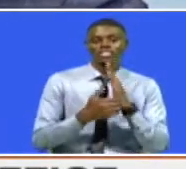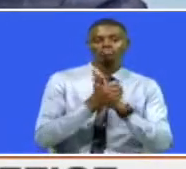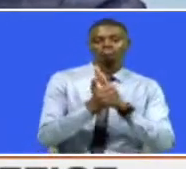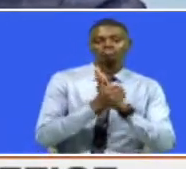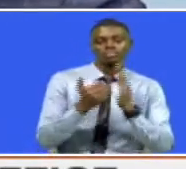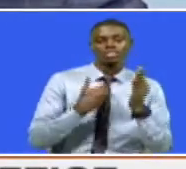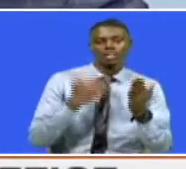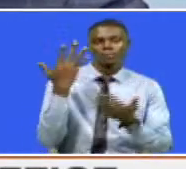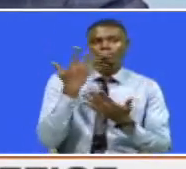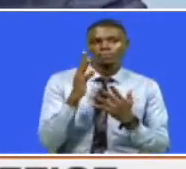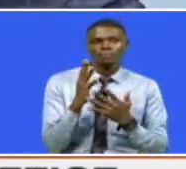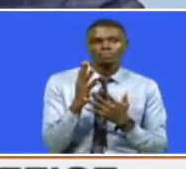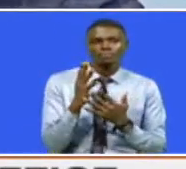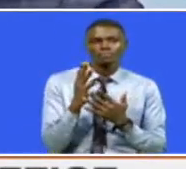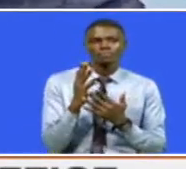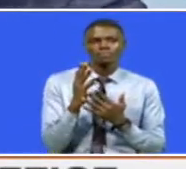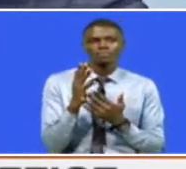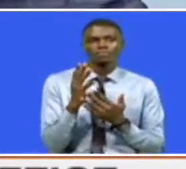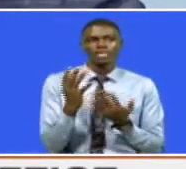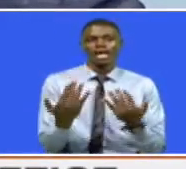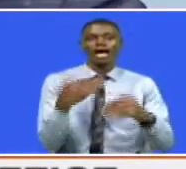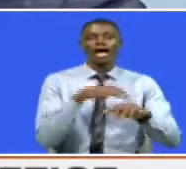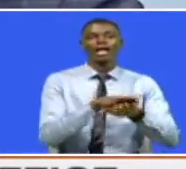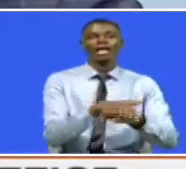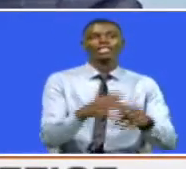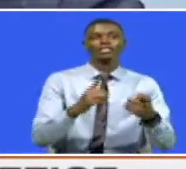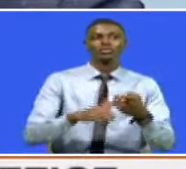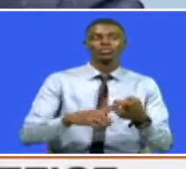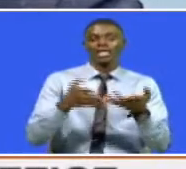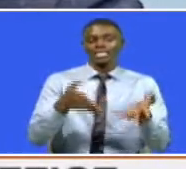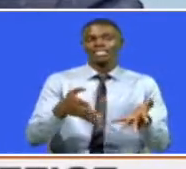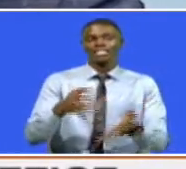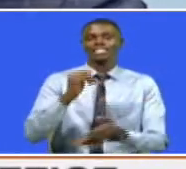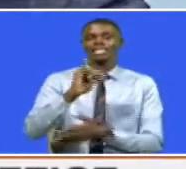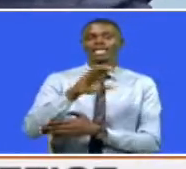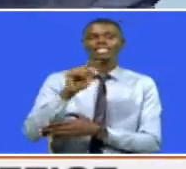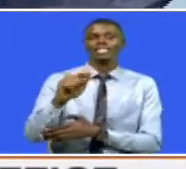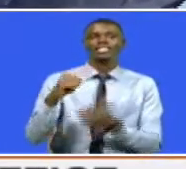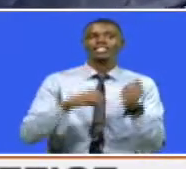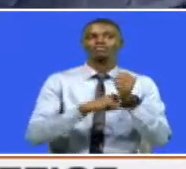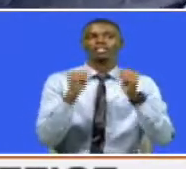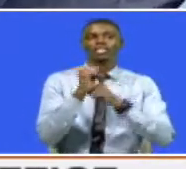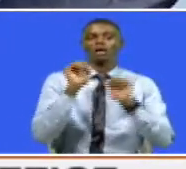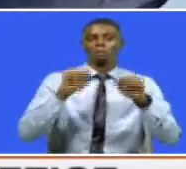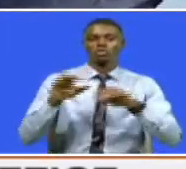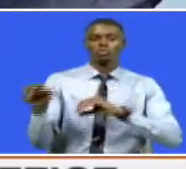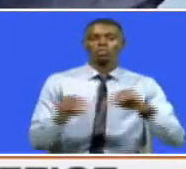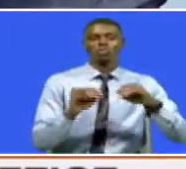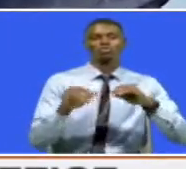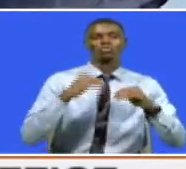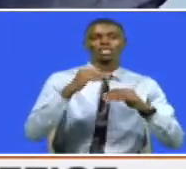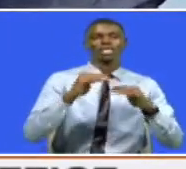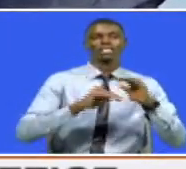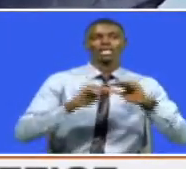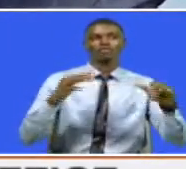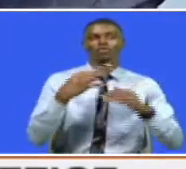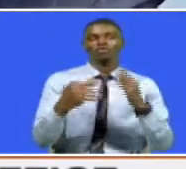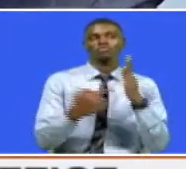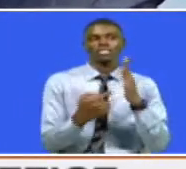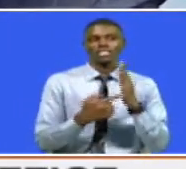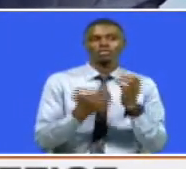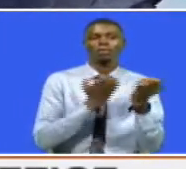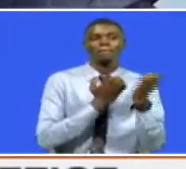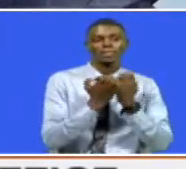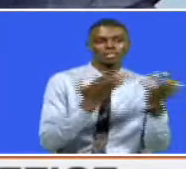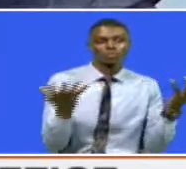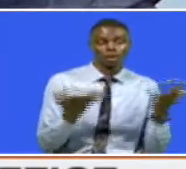skills, aligned to the existing ICT infrastructure, then we can move to the next level of digital entrepreneurship, where